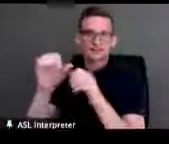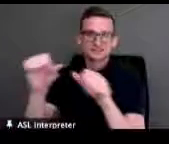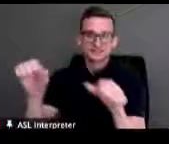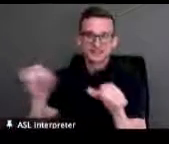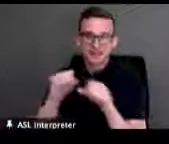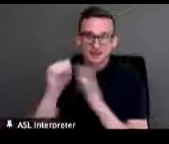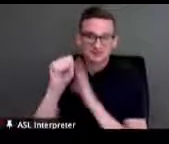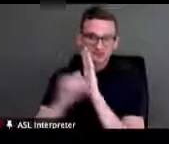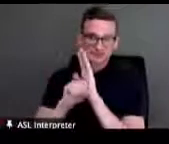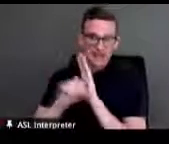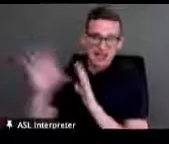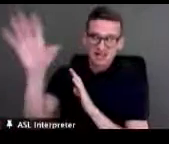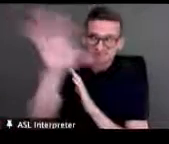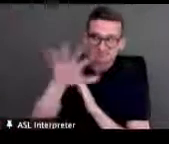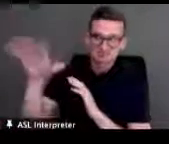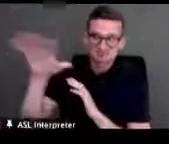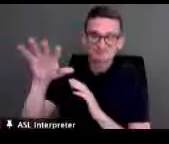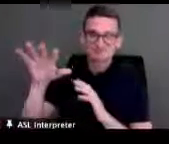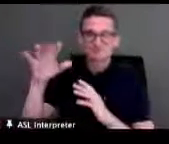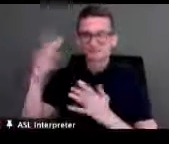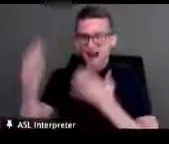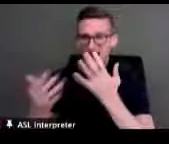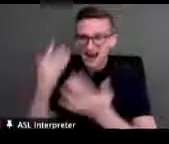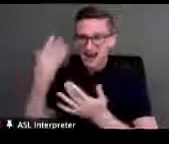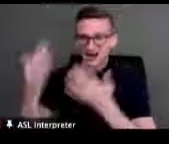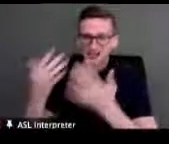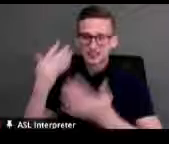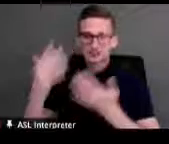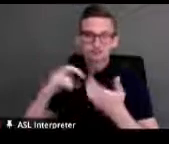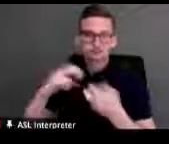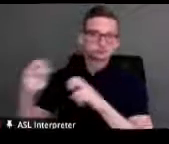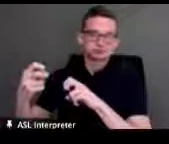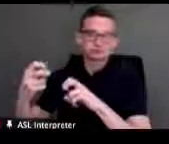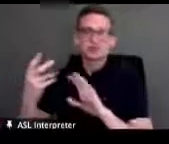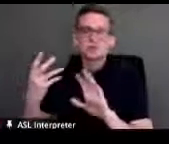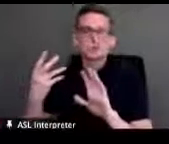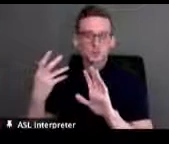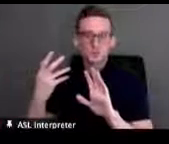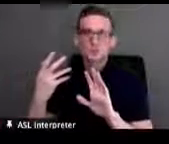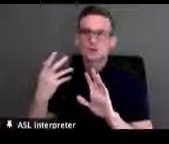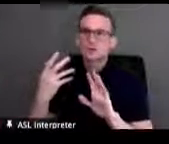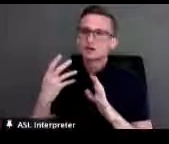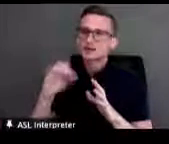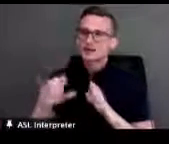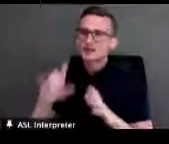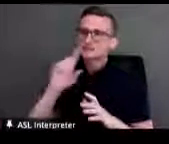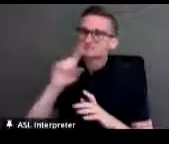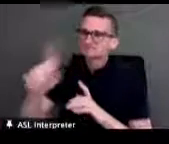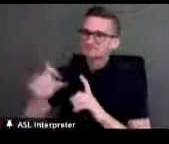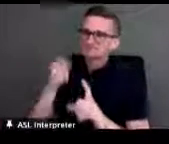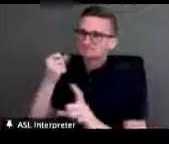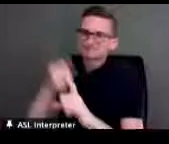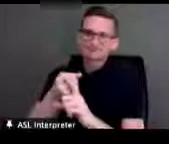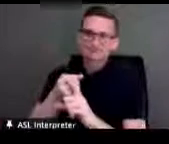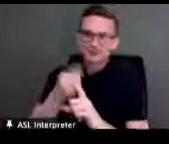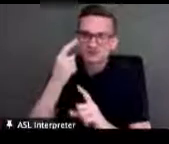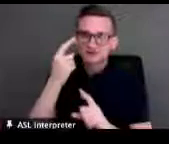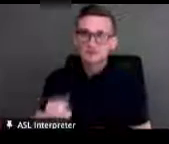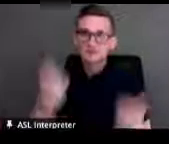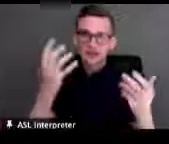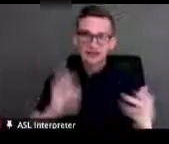of difficulties with the fires. Unfortunately, I think it's a reality for a lot of people across all of California. So I think